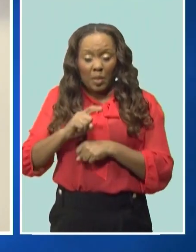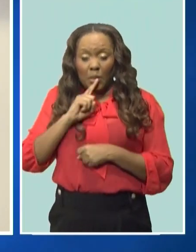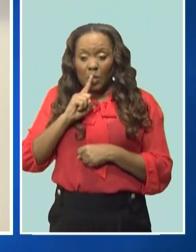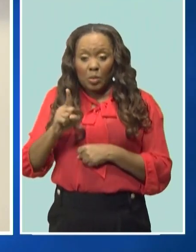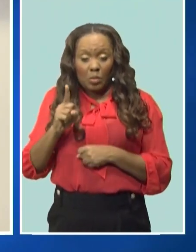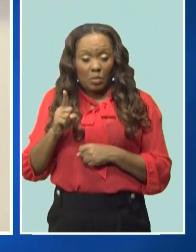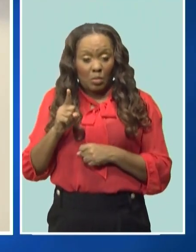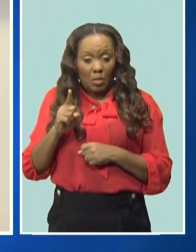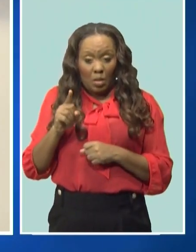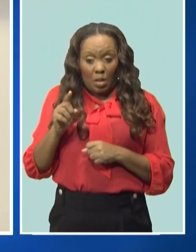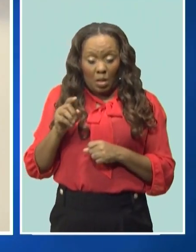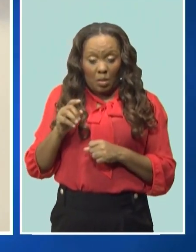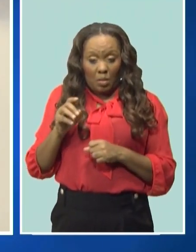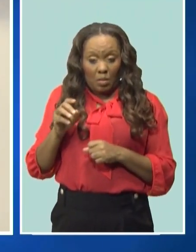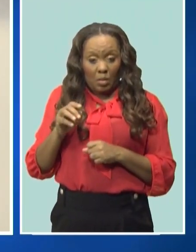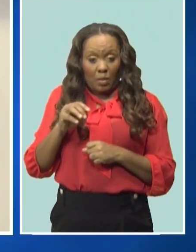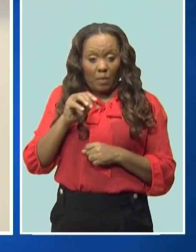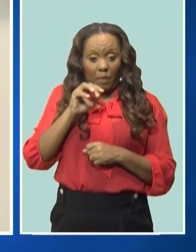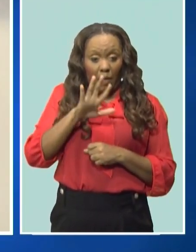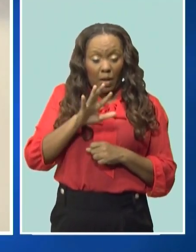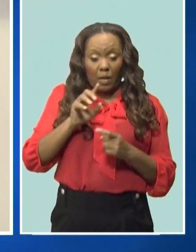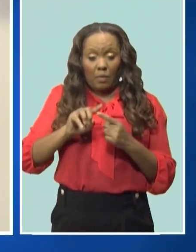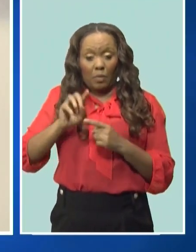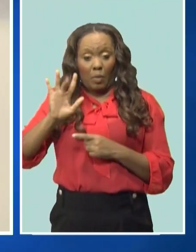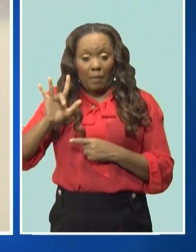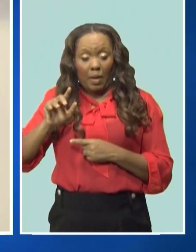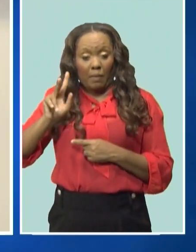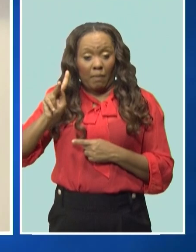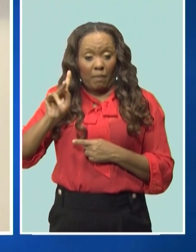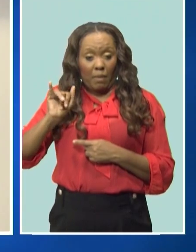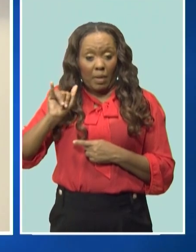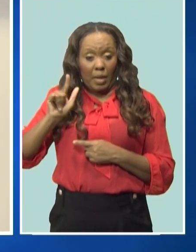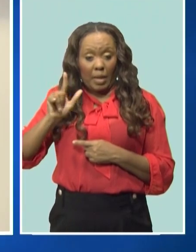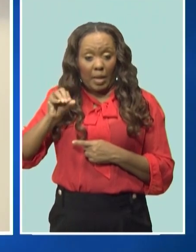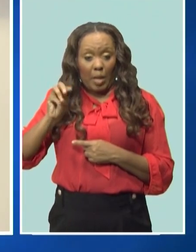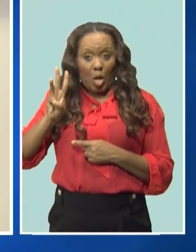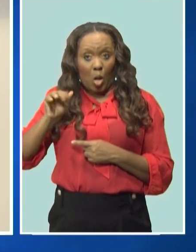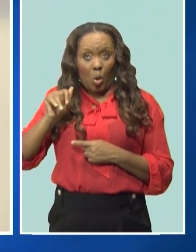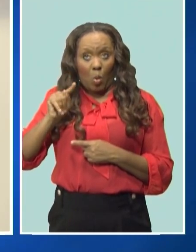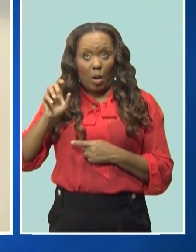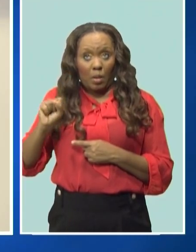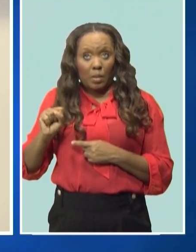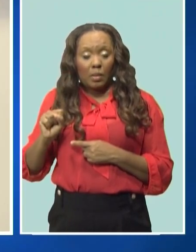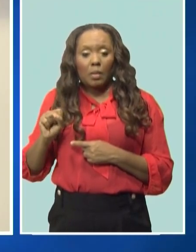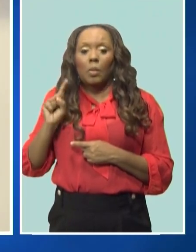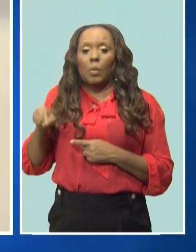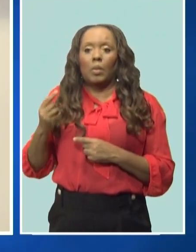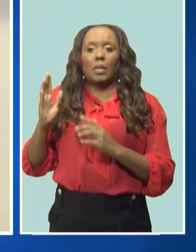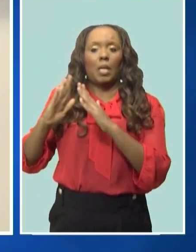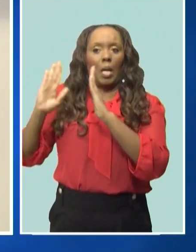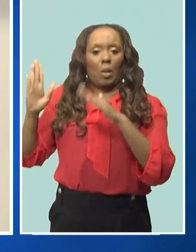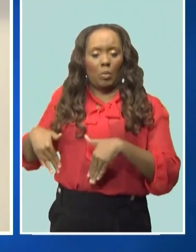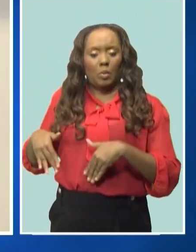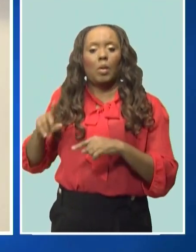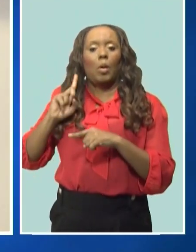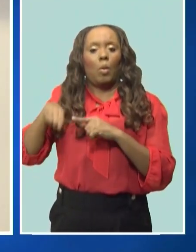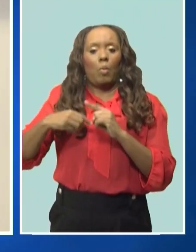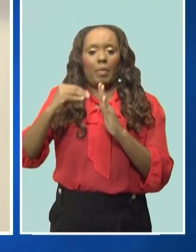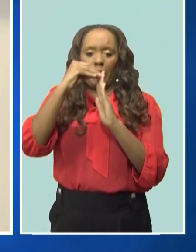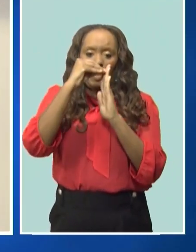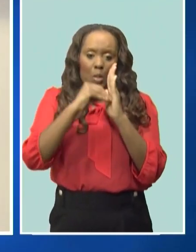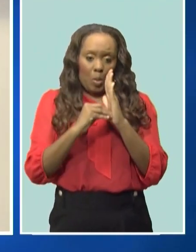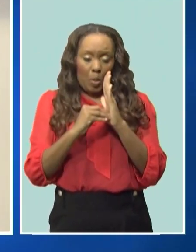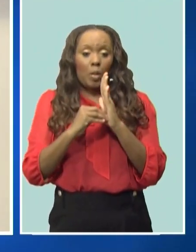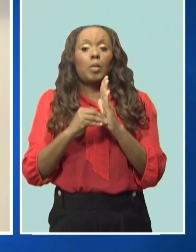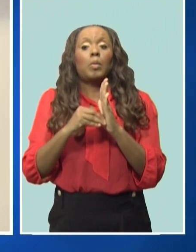range, 5 kilowatts to 25 kilowatts, are virtually warehoused so that the recording with respect